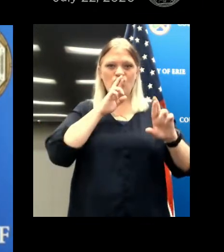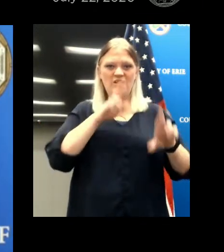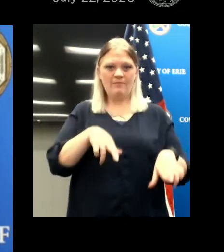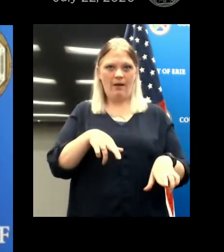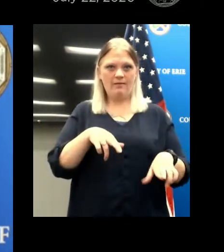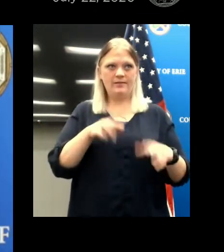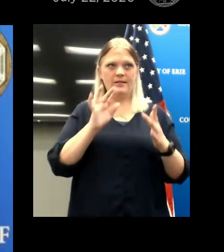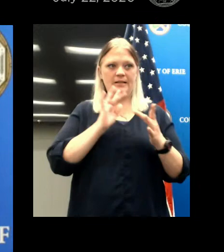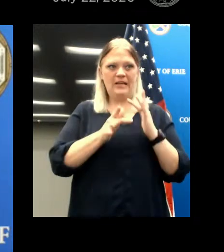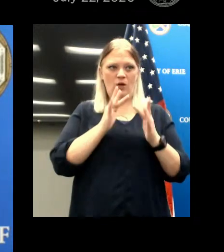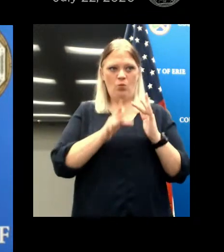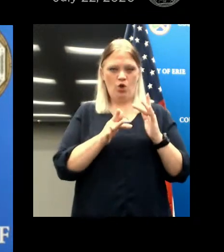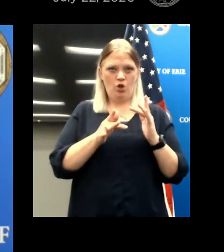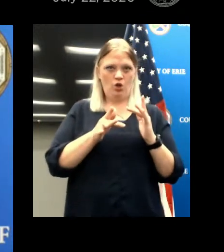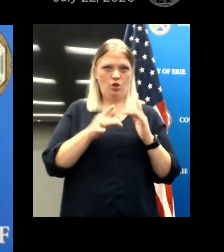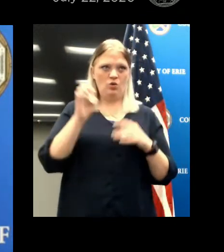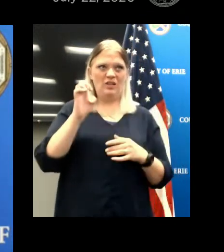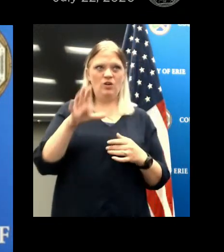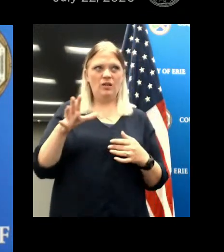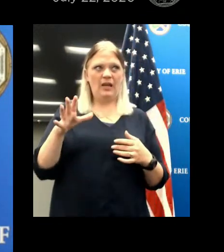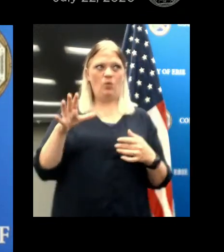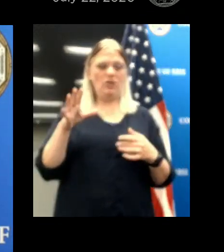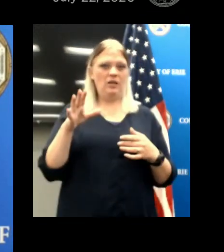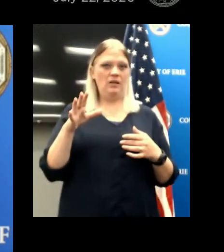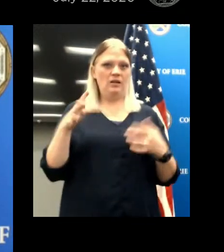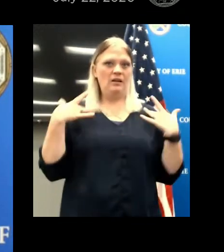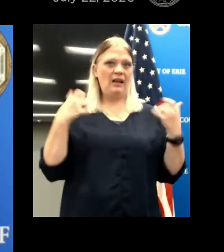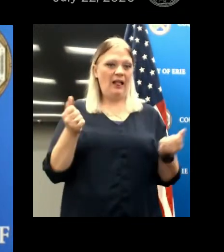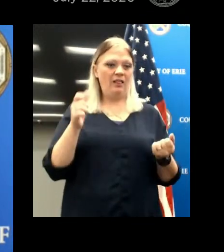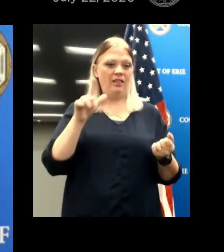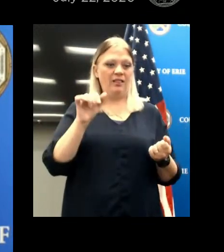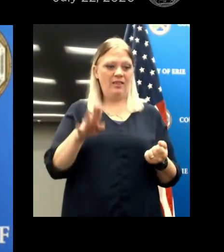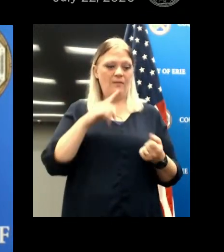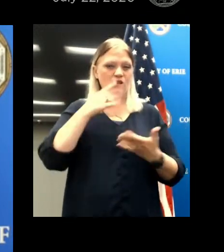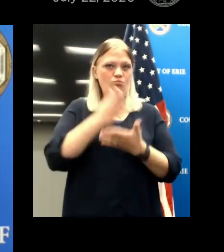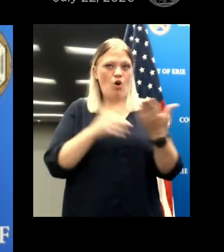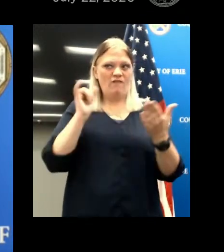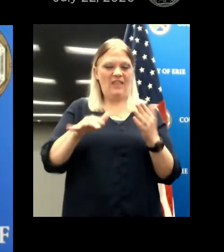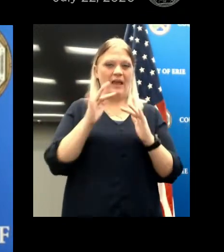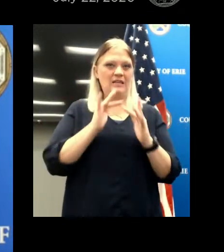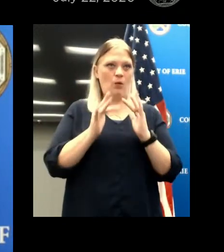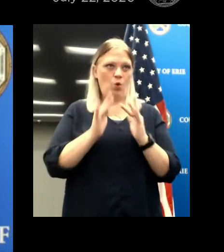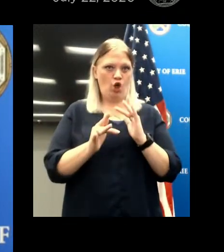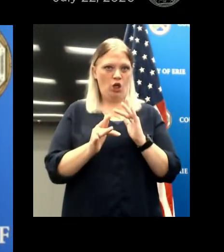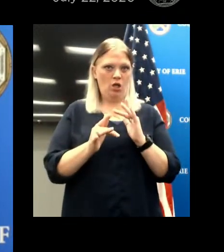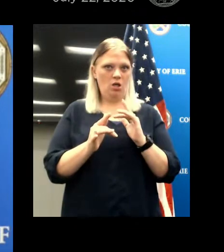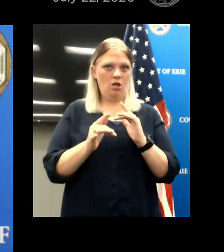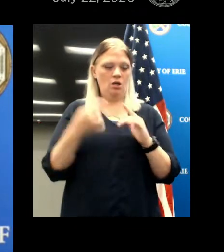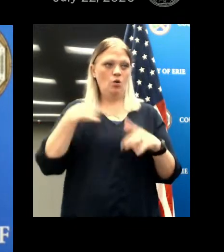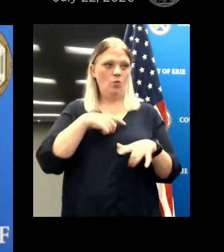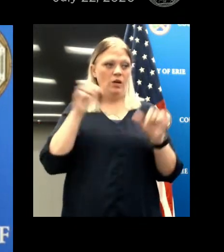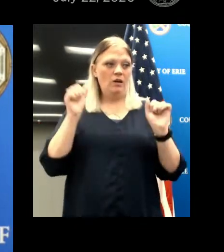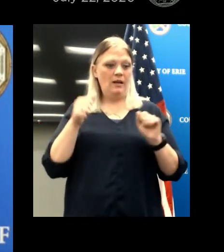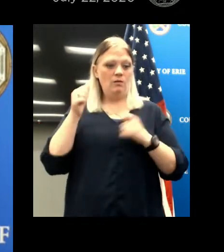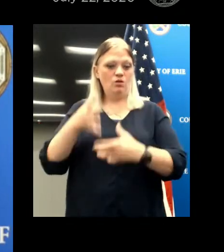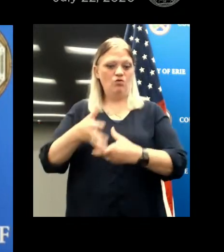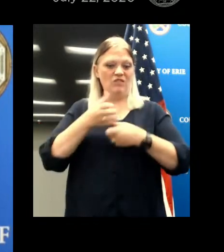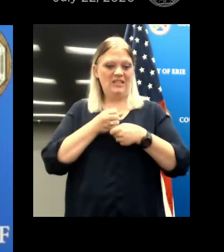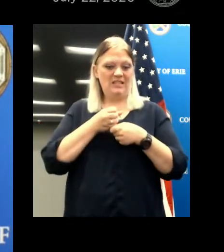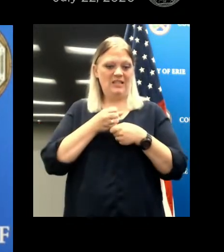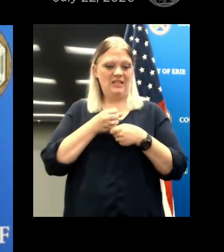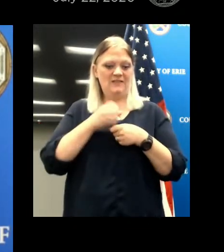And so our Erie County Health Department Public Health Lab is part of that network. And so we're able to receive